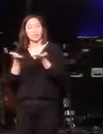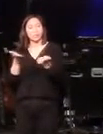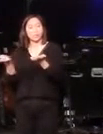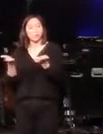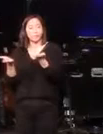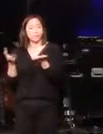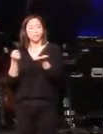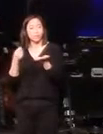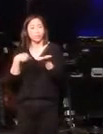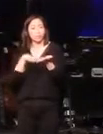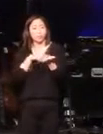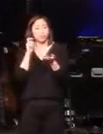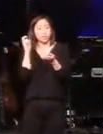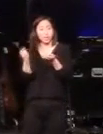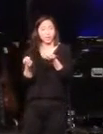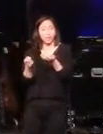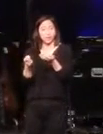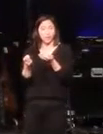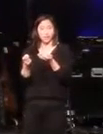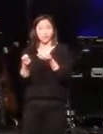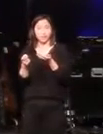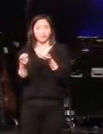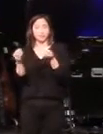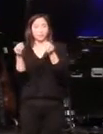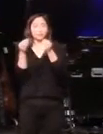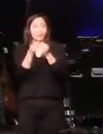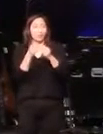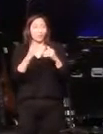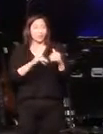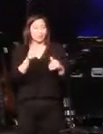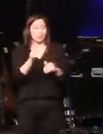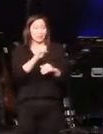you, financially, En-ROADS never really struggled.